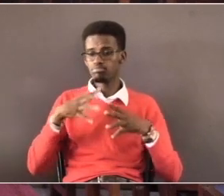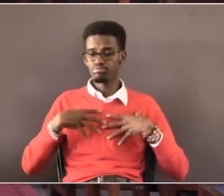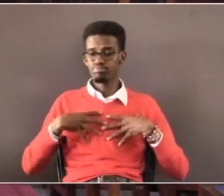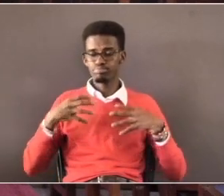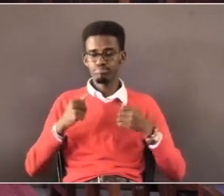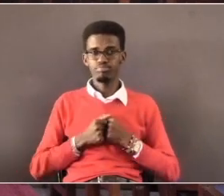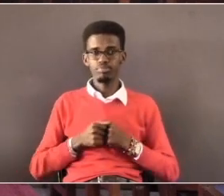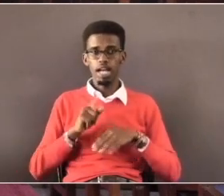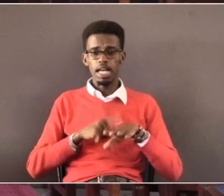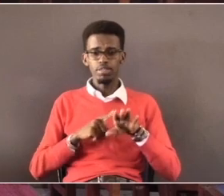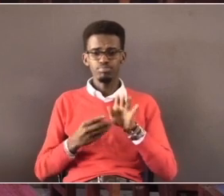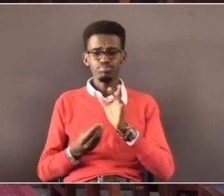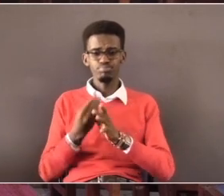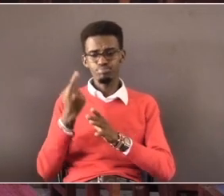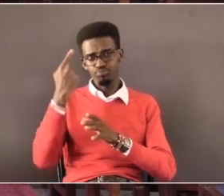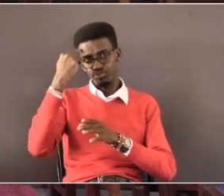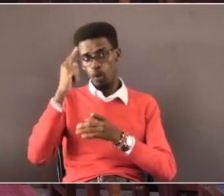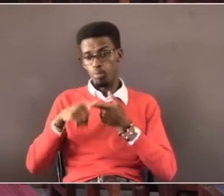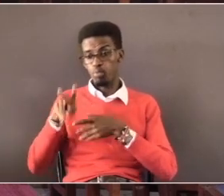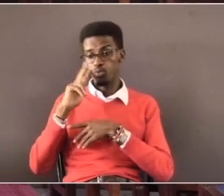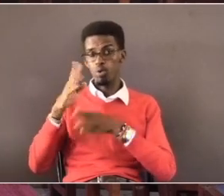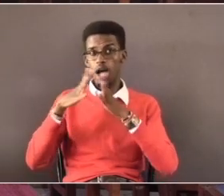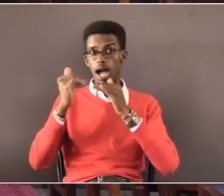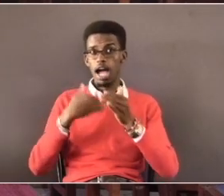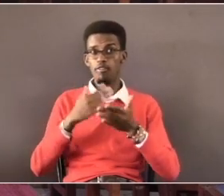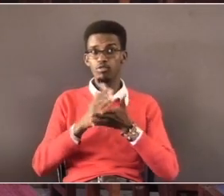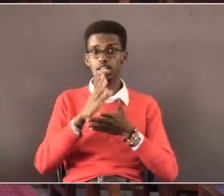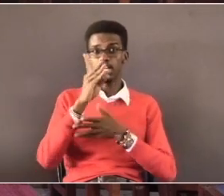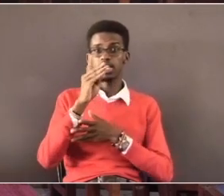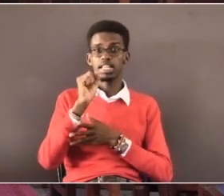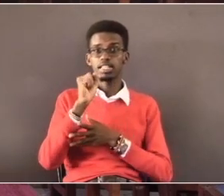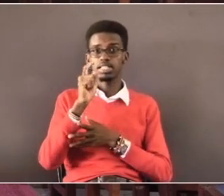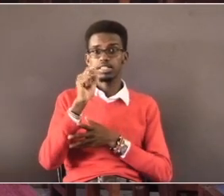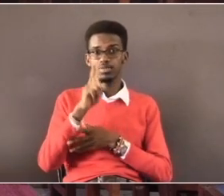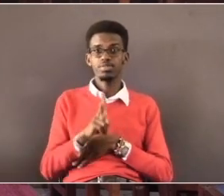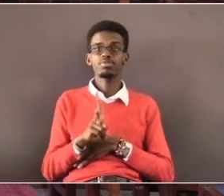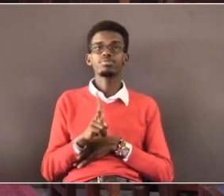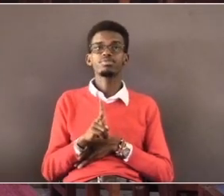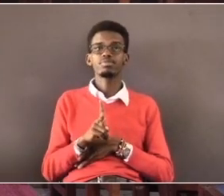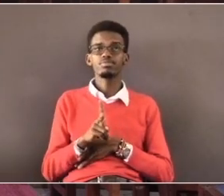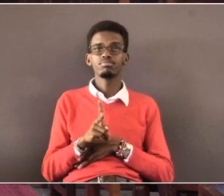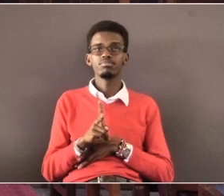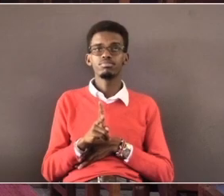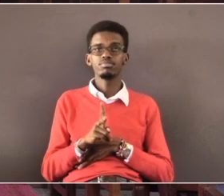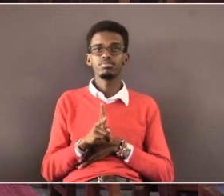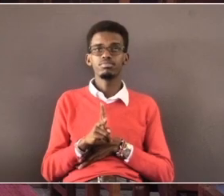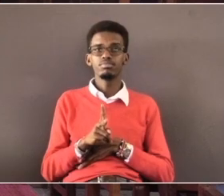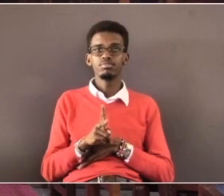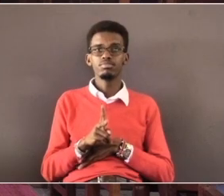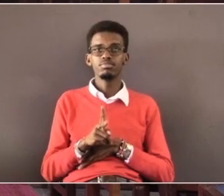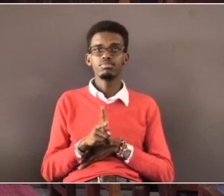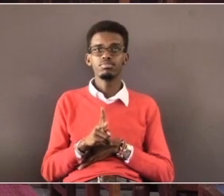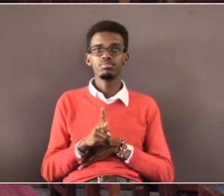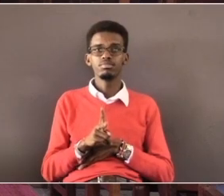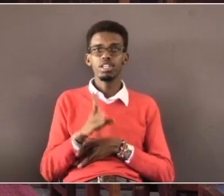even as you were growing up, there was this aspect of, if you see a house that has a DSTV, what is it called? That, the gadgets and